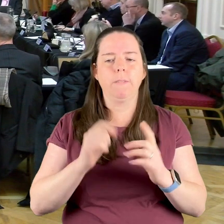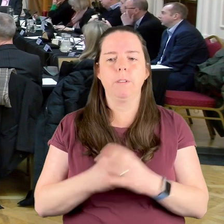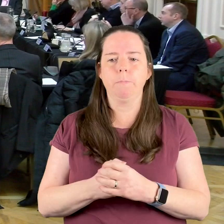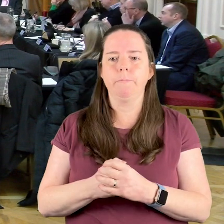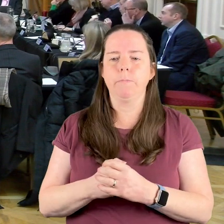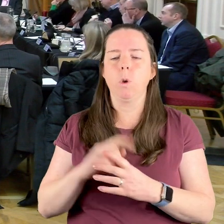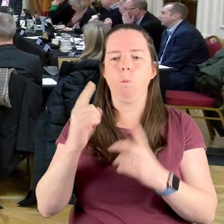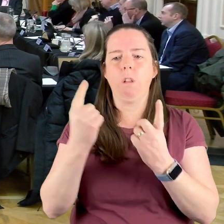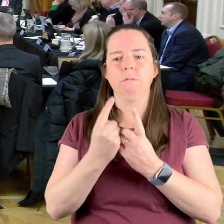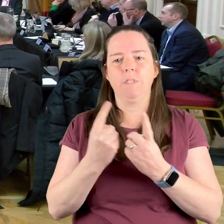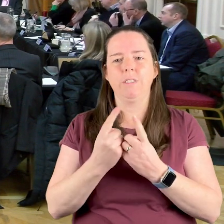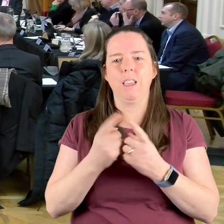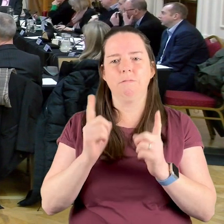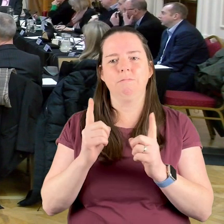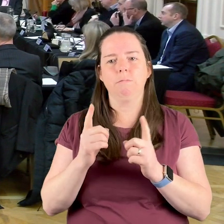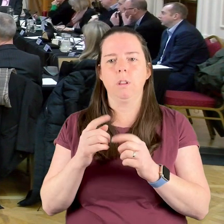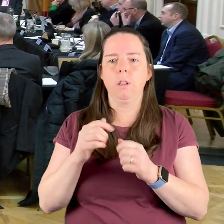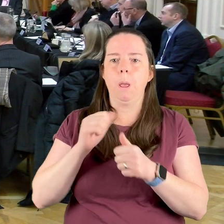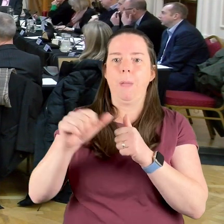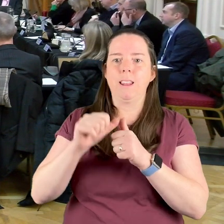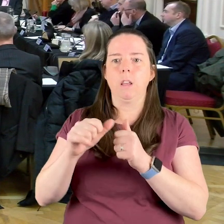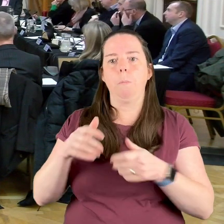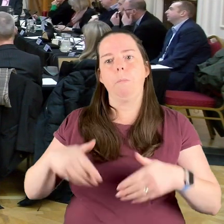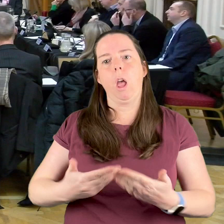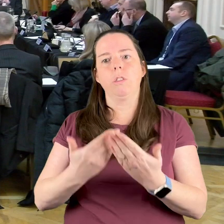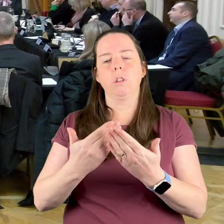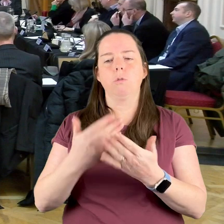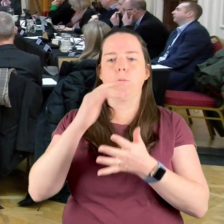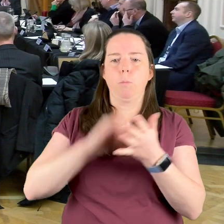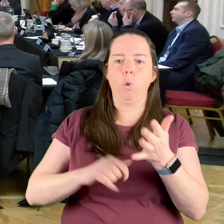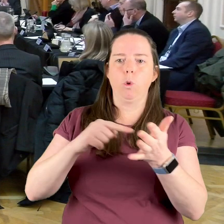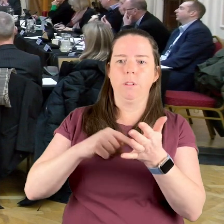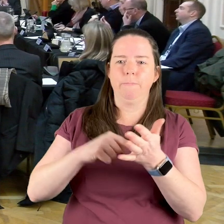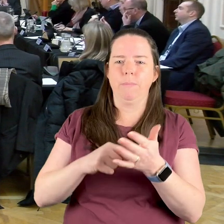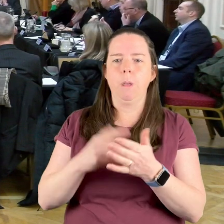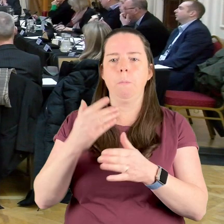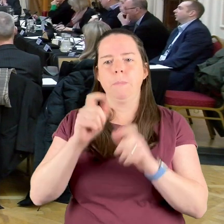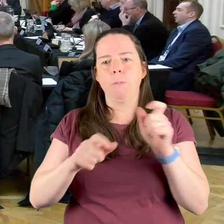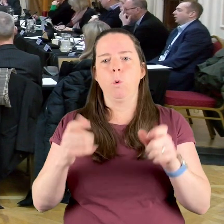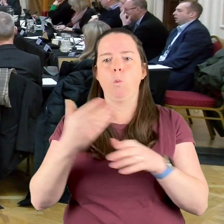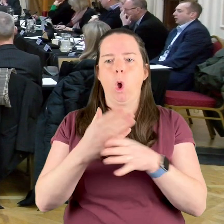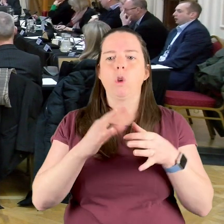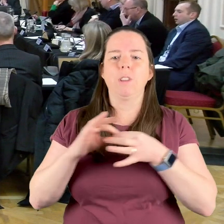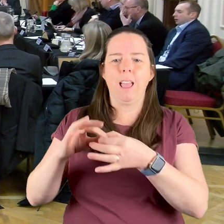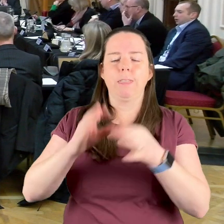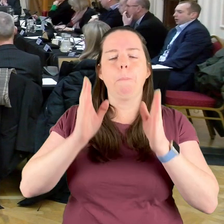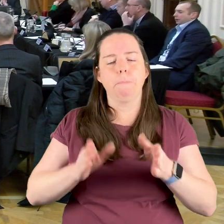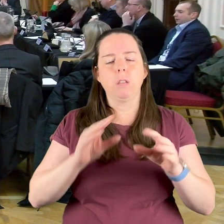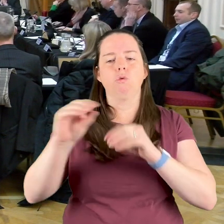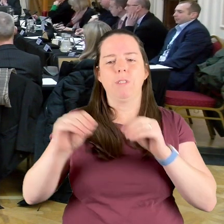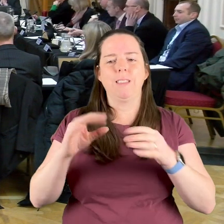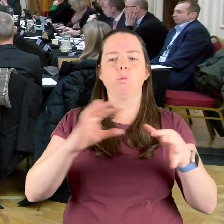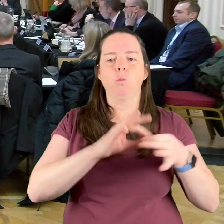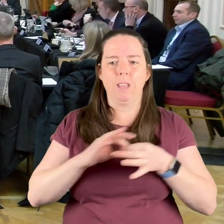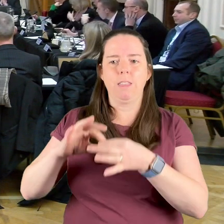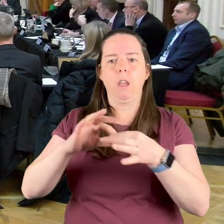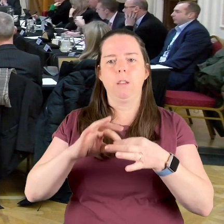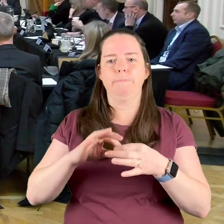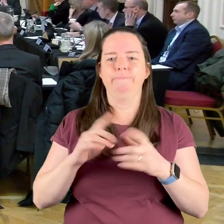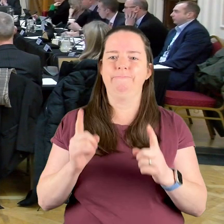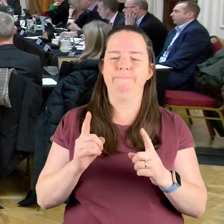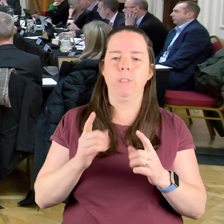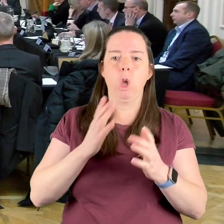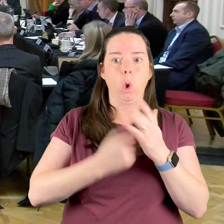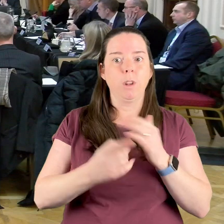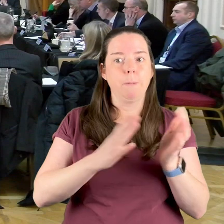them. And one of the things in Better BATS report is that people that work together must train together. And that is not